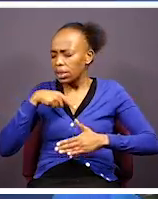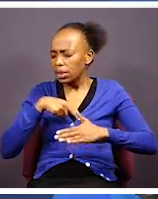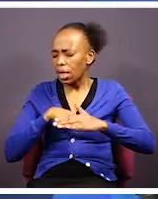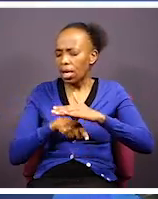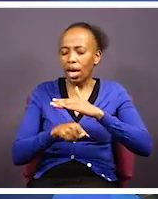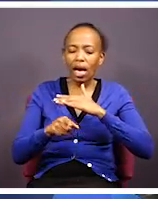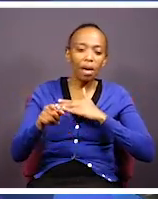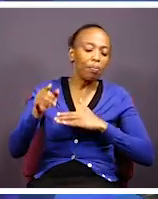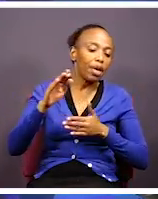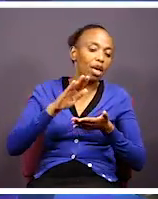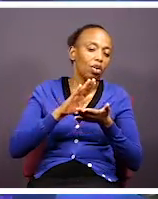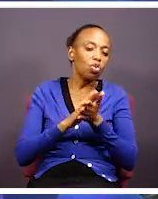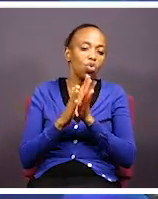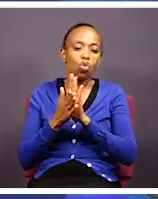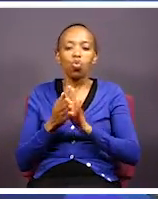foreign